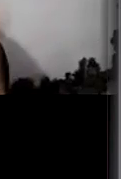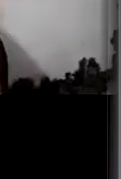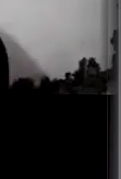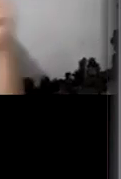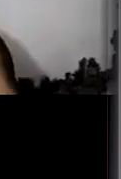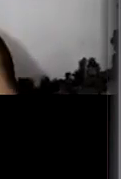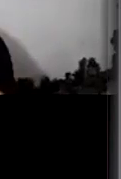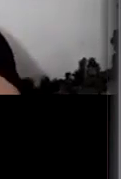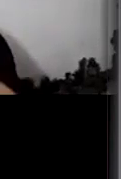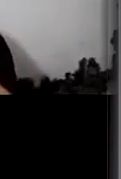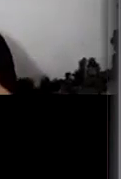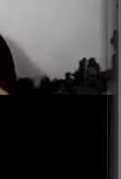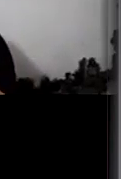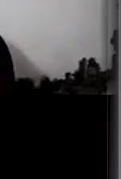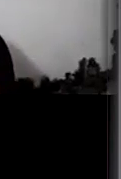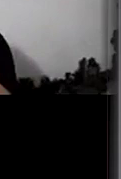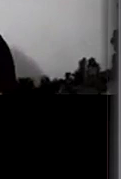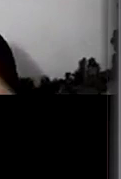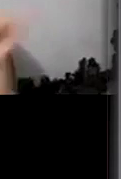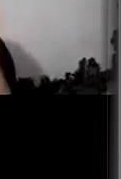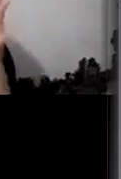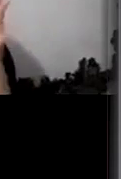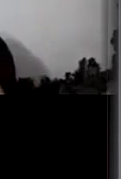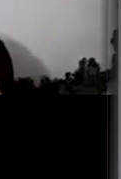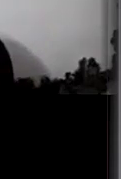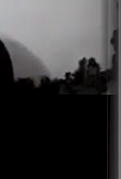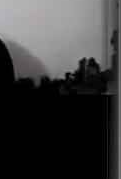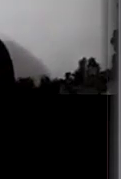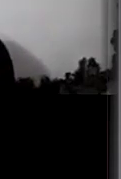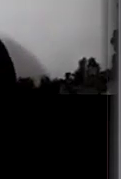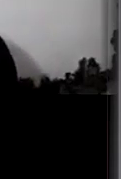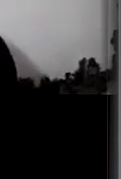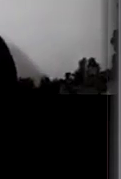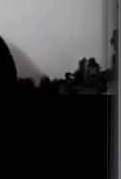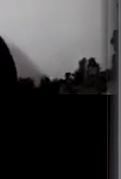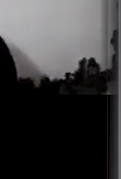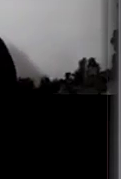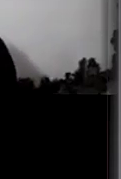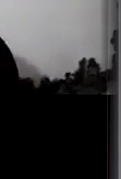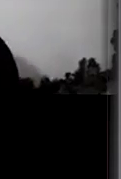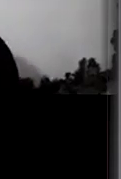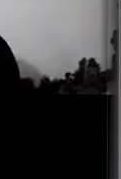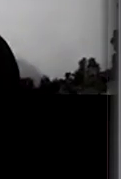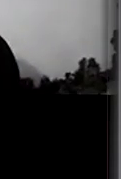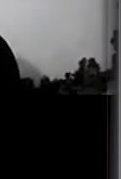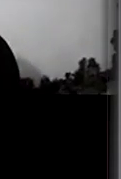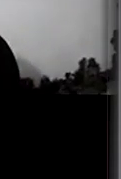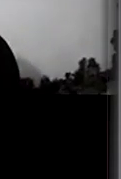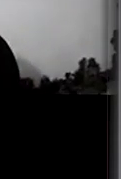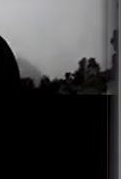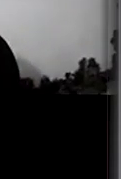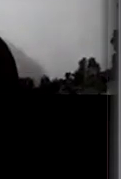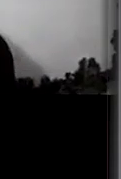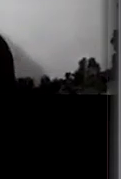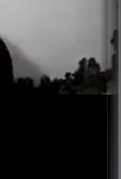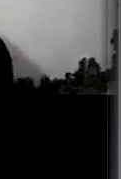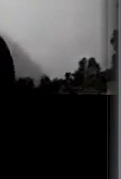Facebook account, with your Twitter or other social media accounts. Always protect your